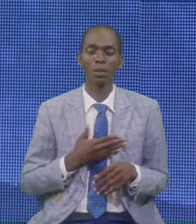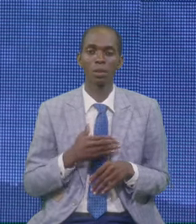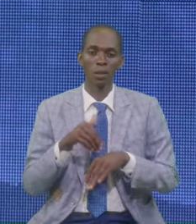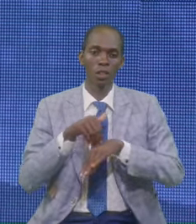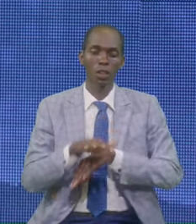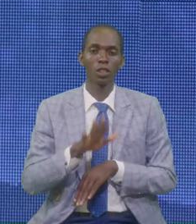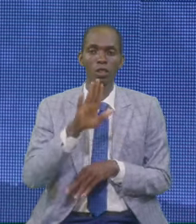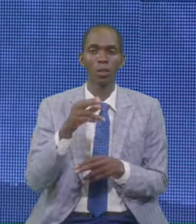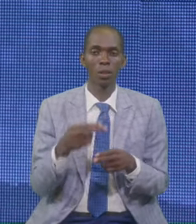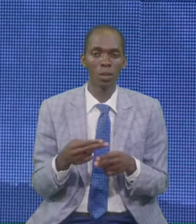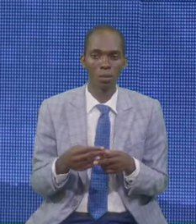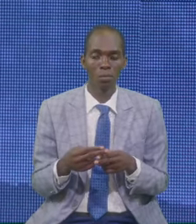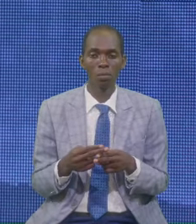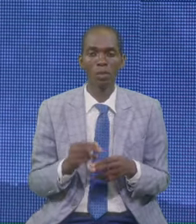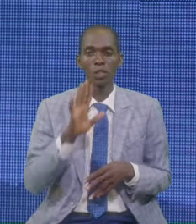your phone number,